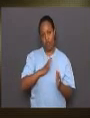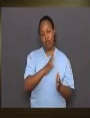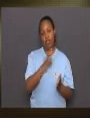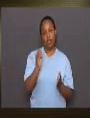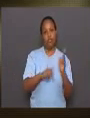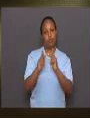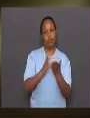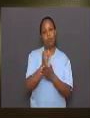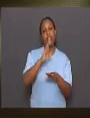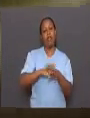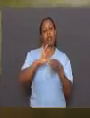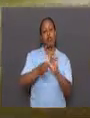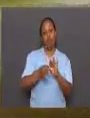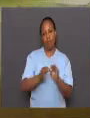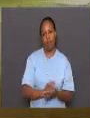and People's Rights.